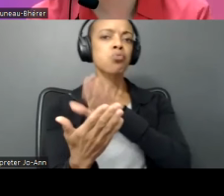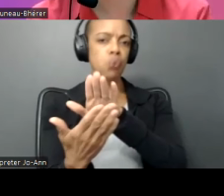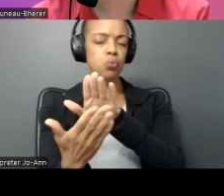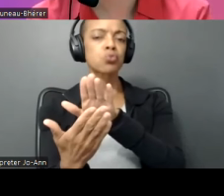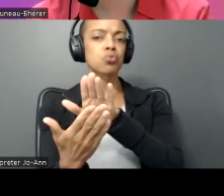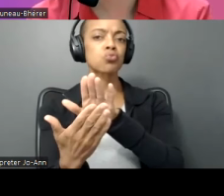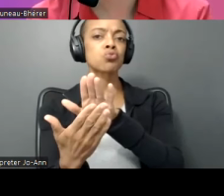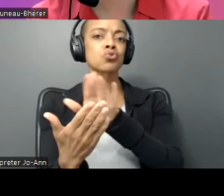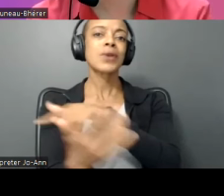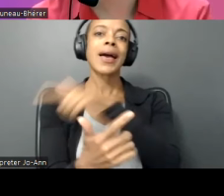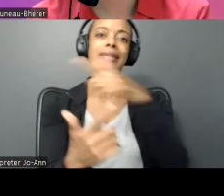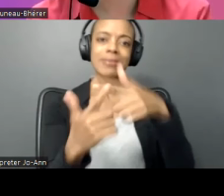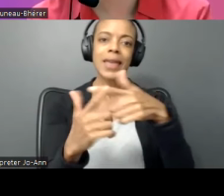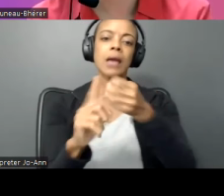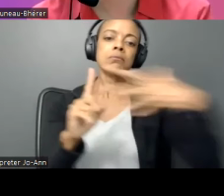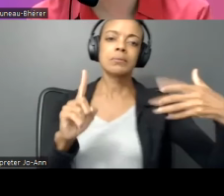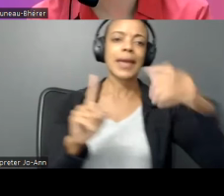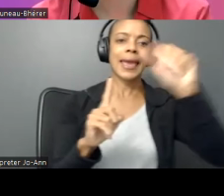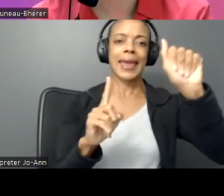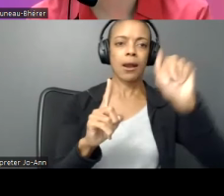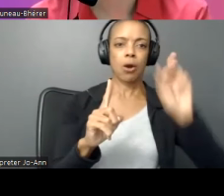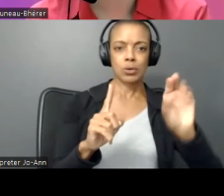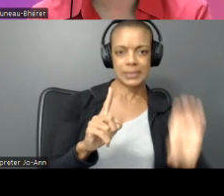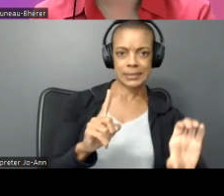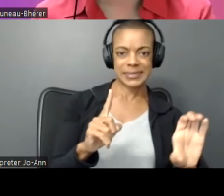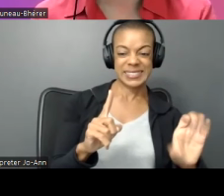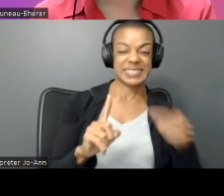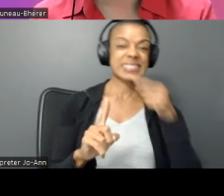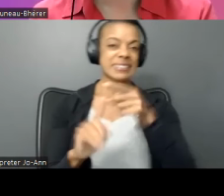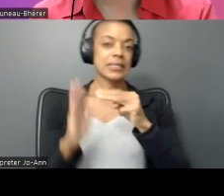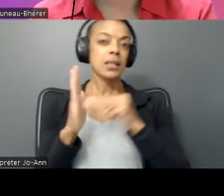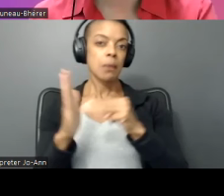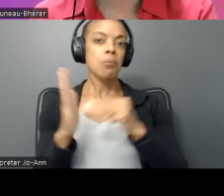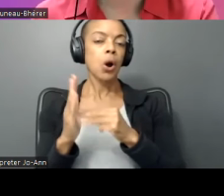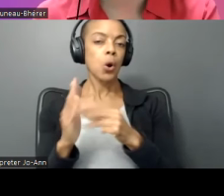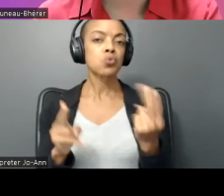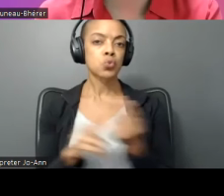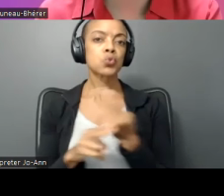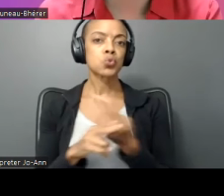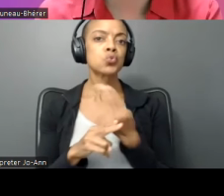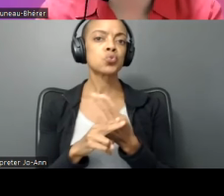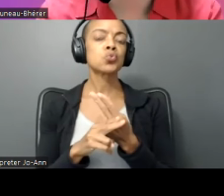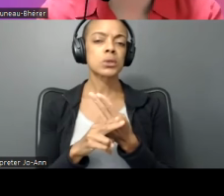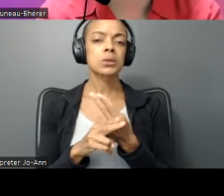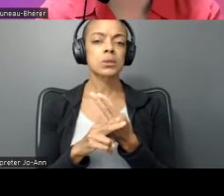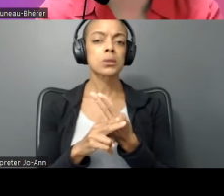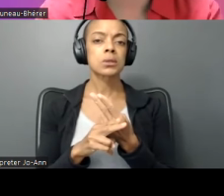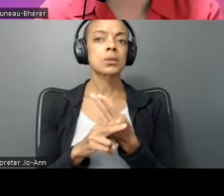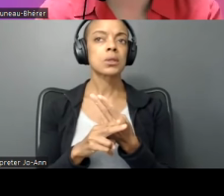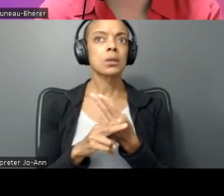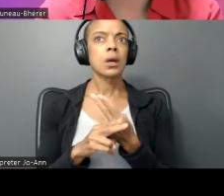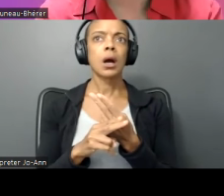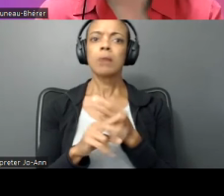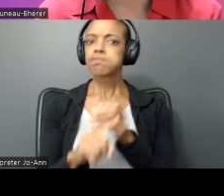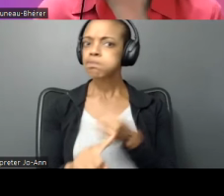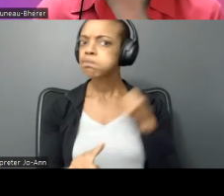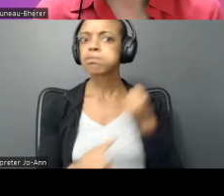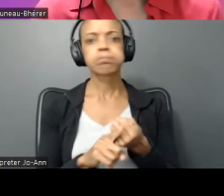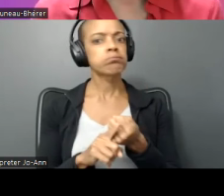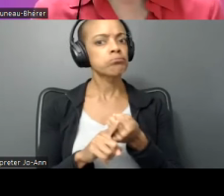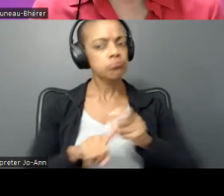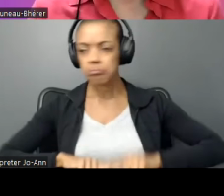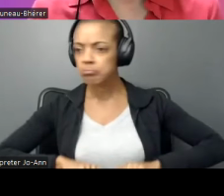the ARC approach. This is the model that we use, the model that has made a huge difference in